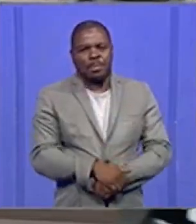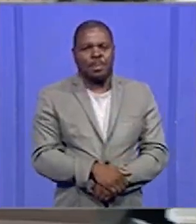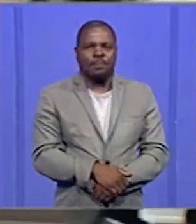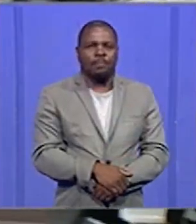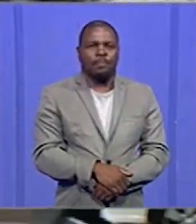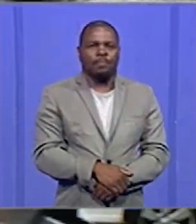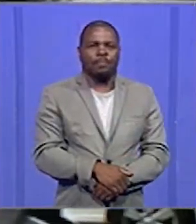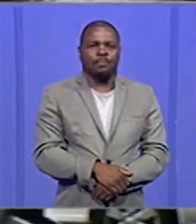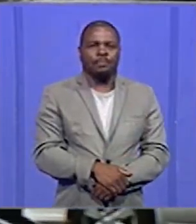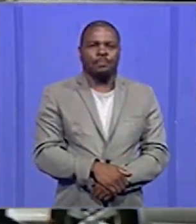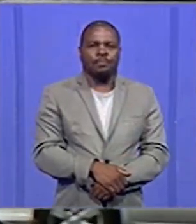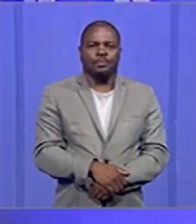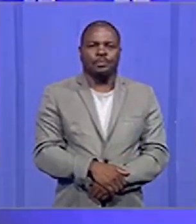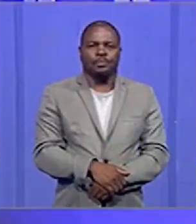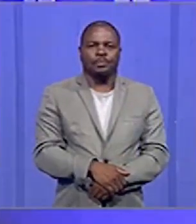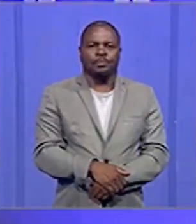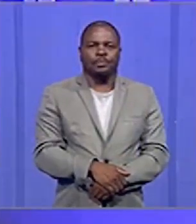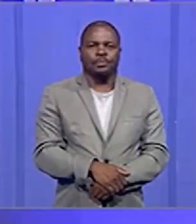News, Pretoria.